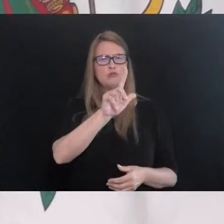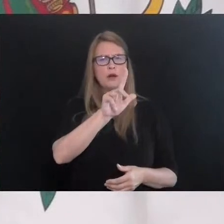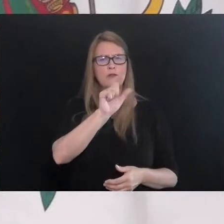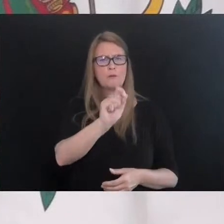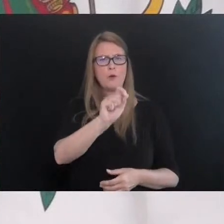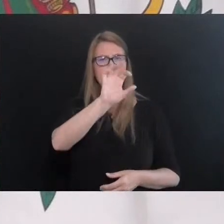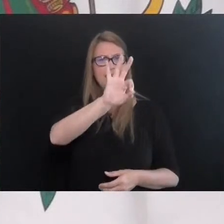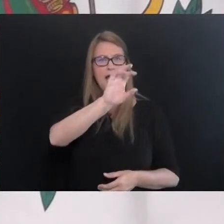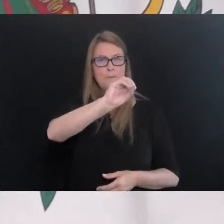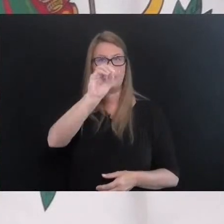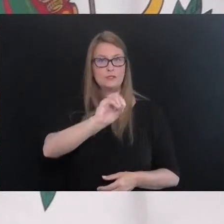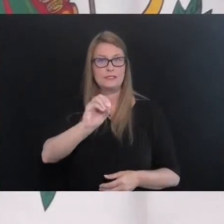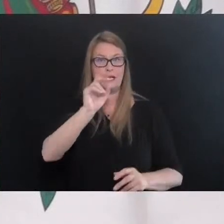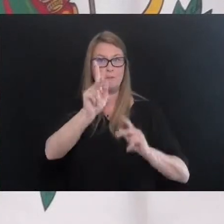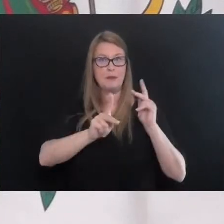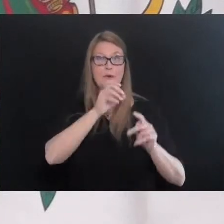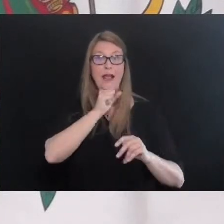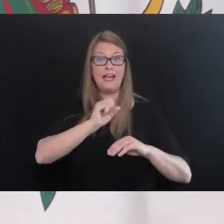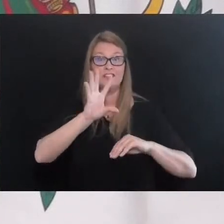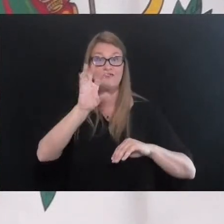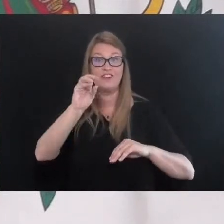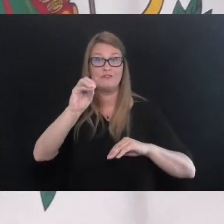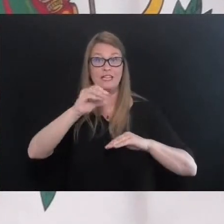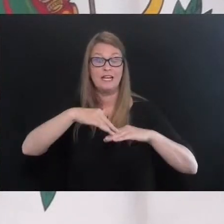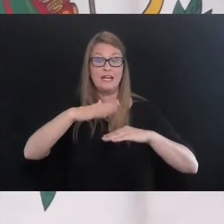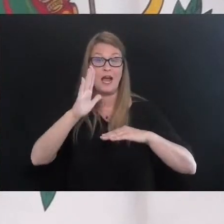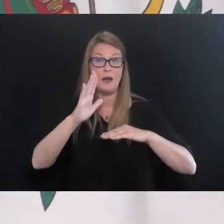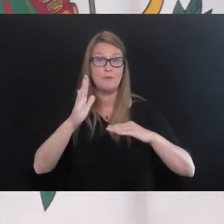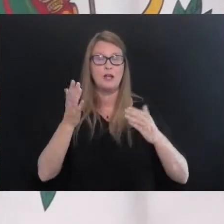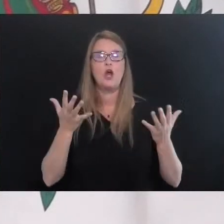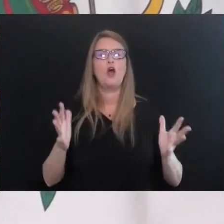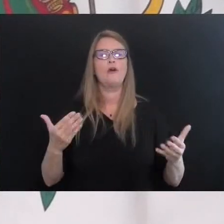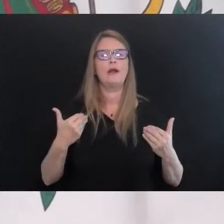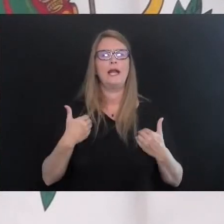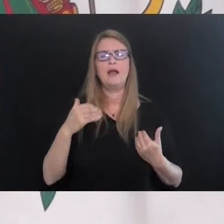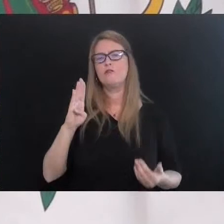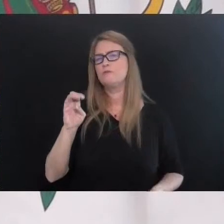23.9% of the folks that are 50 and older have